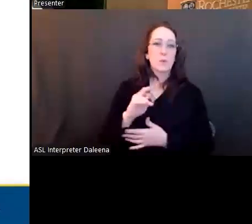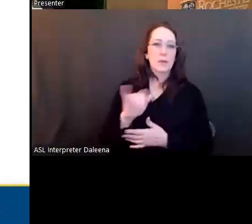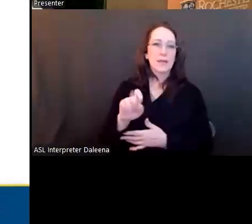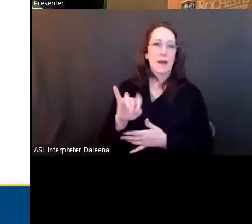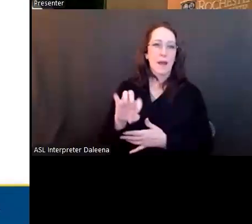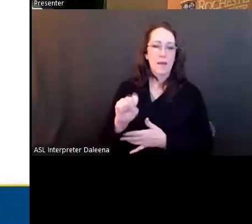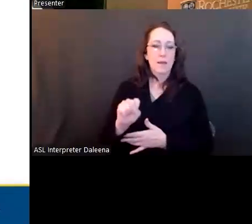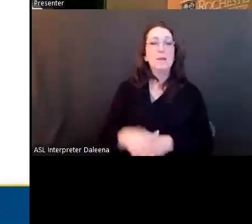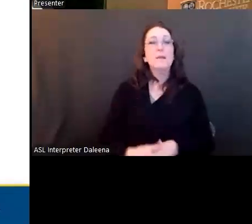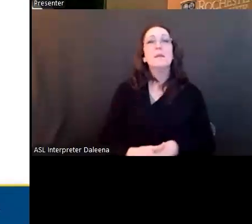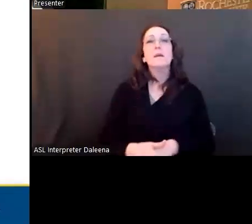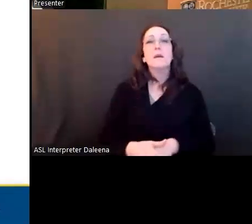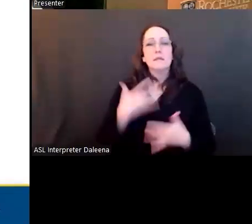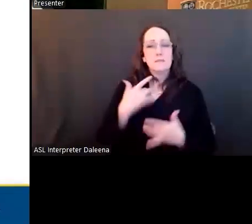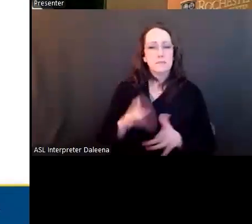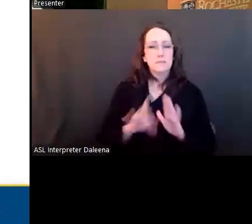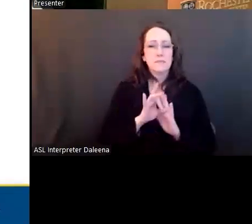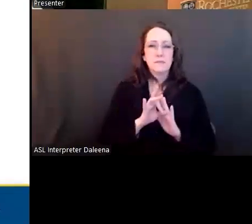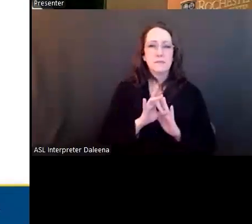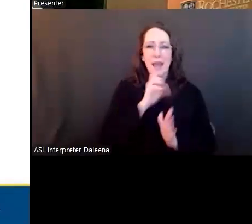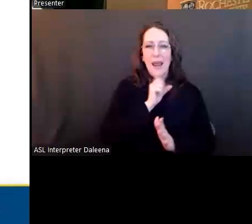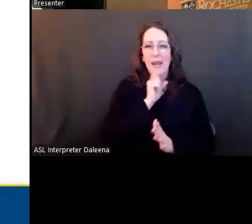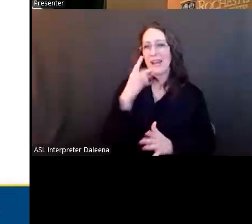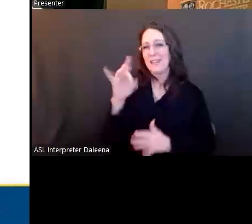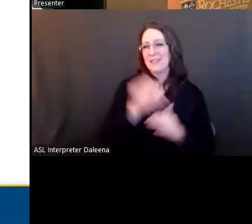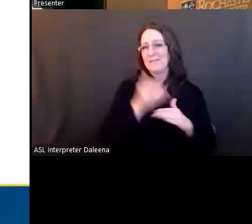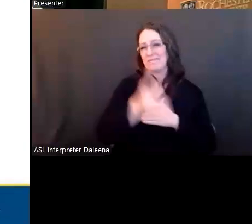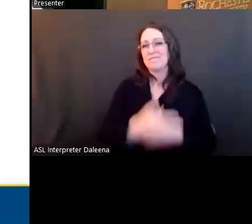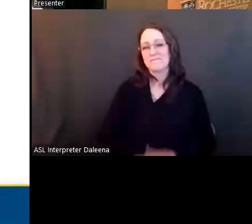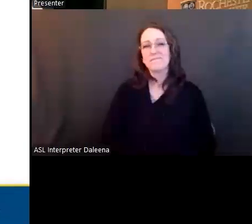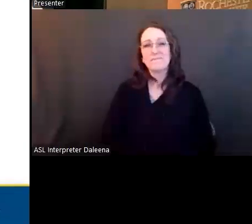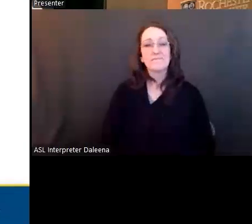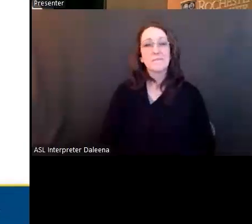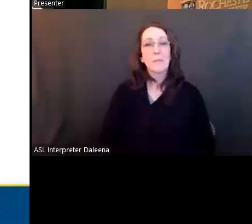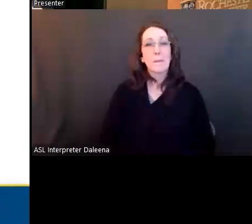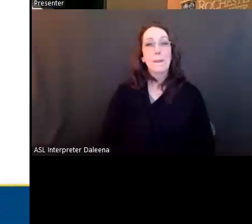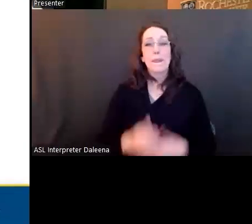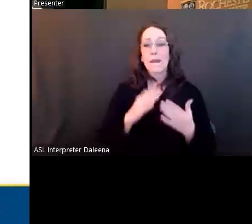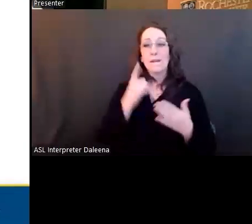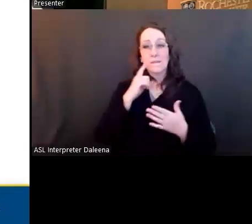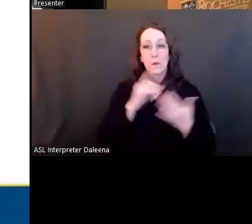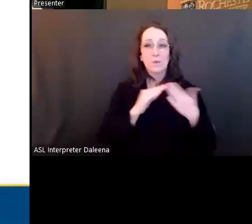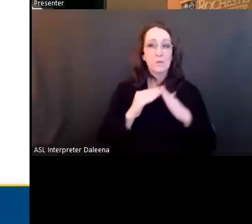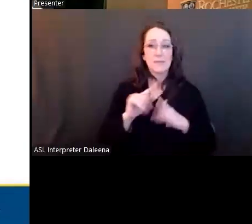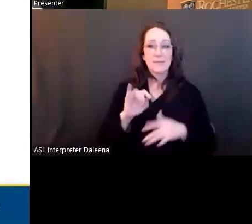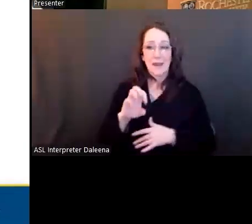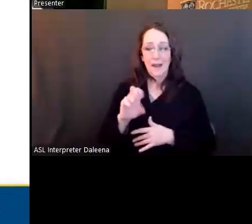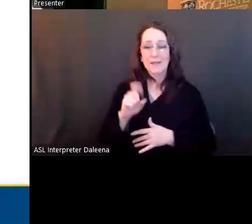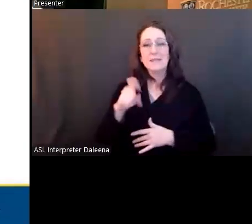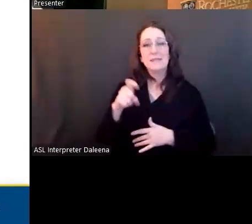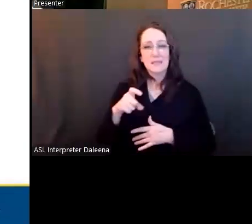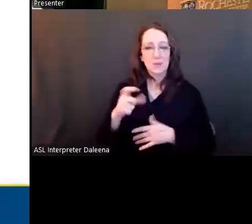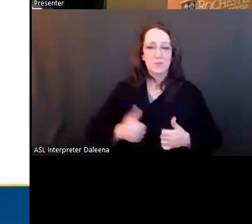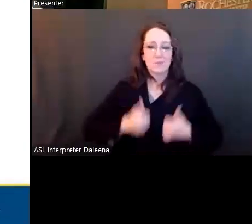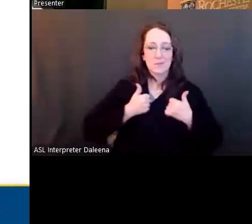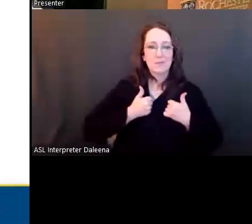you will typically find is those patients are 18 and over. For community ties, they do need to reside